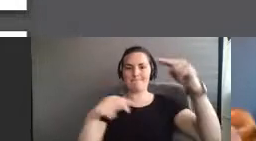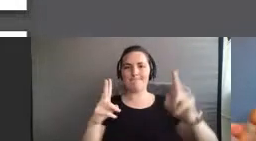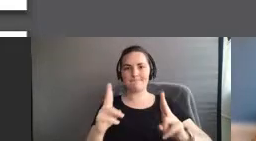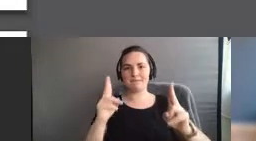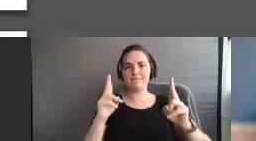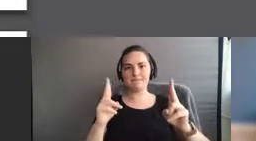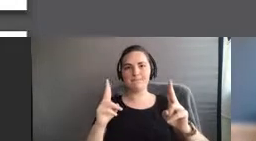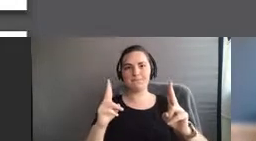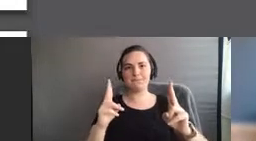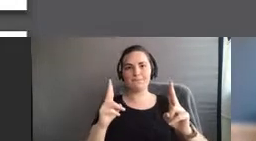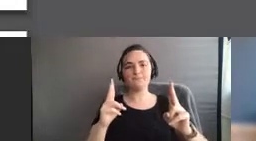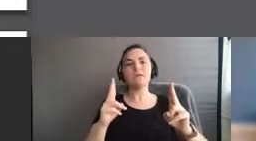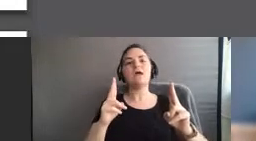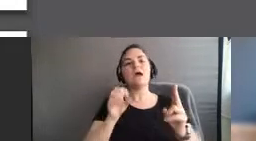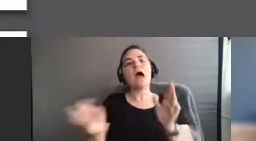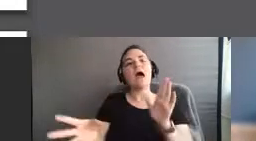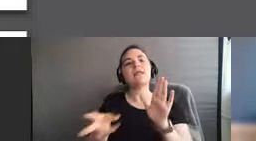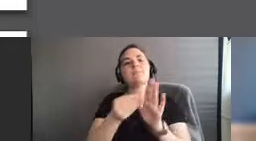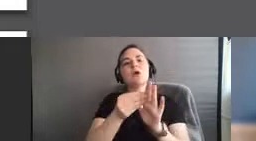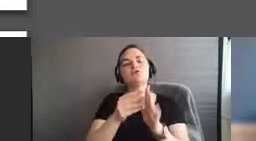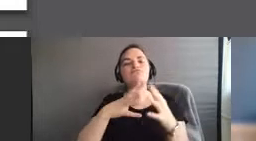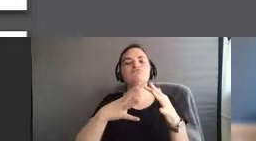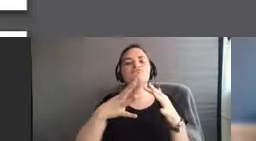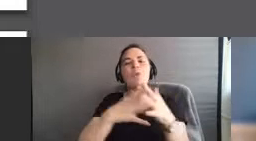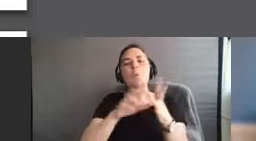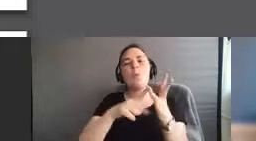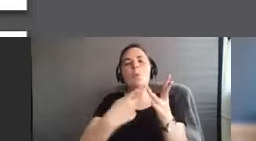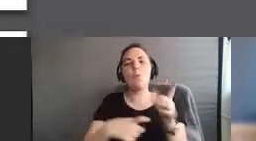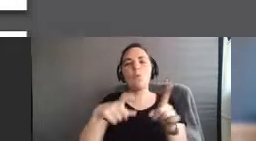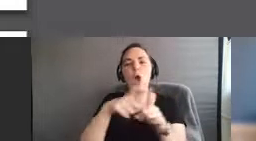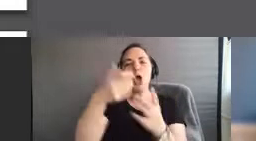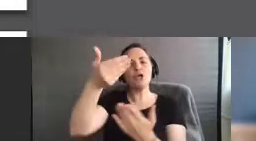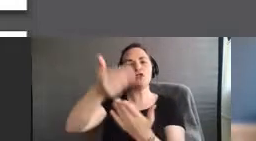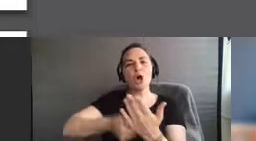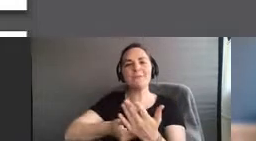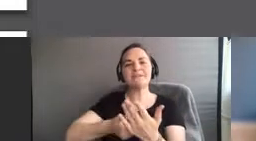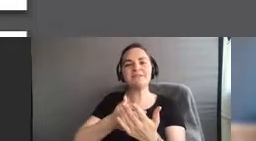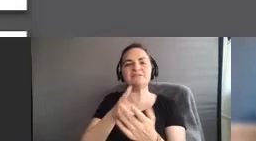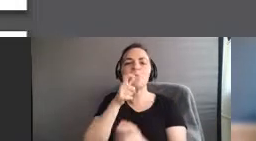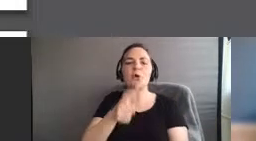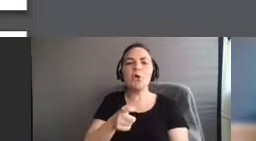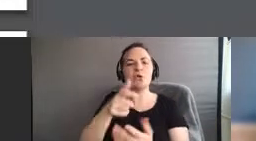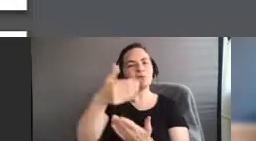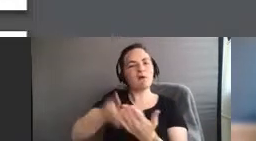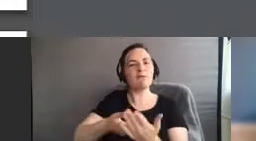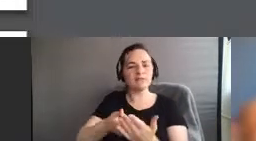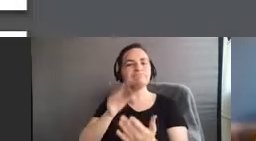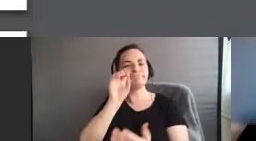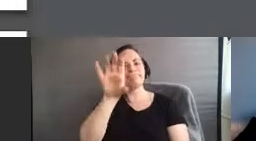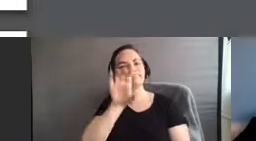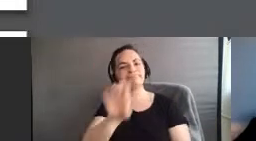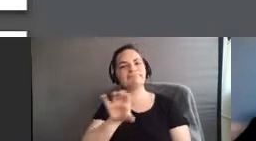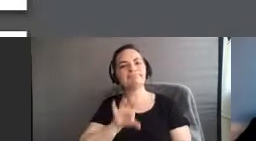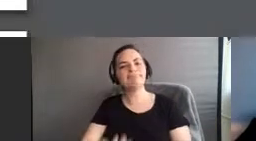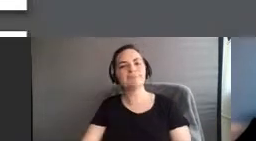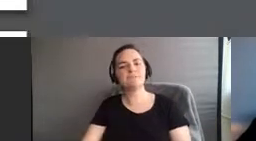document with 5 images in it, which show that you've completed the 5 engagement tasks.